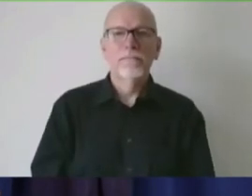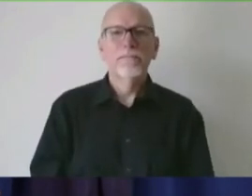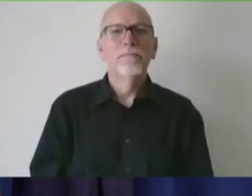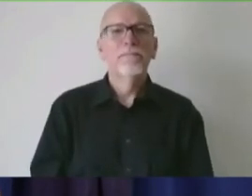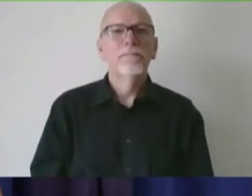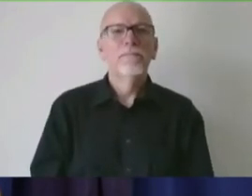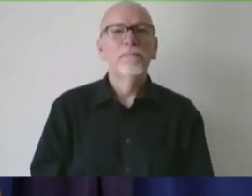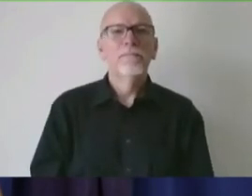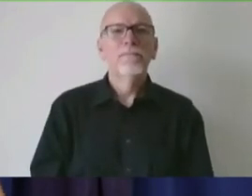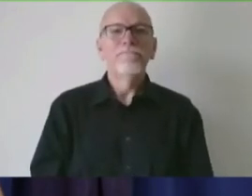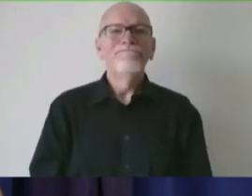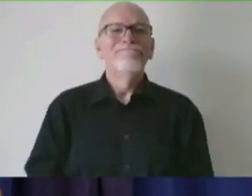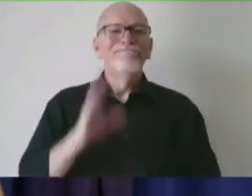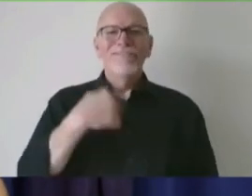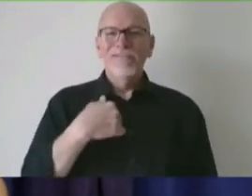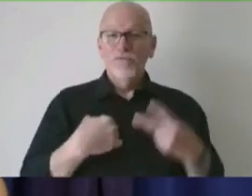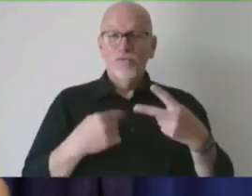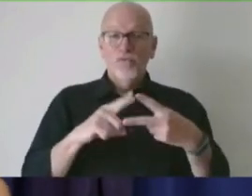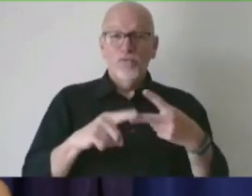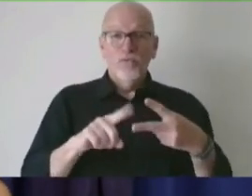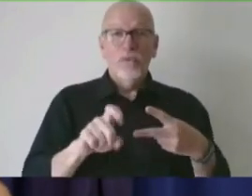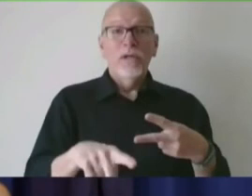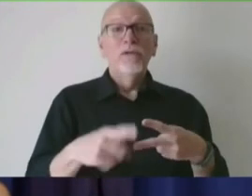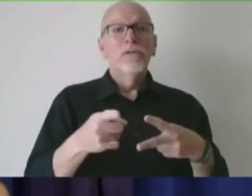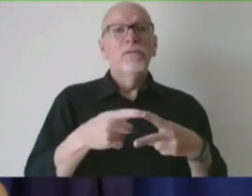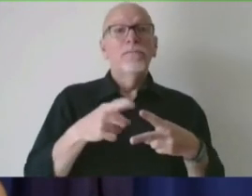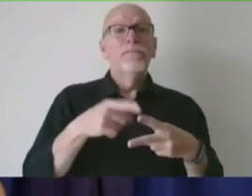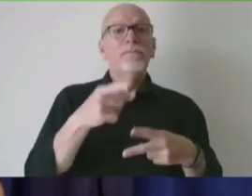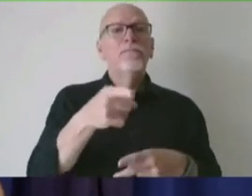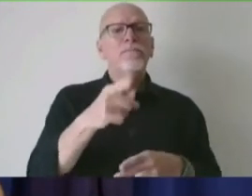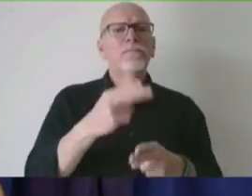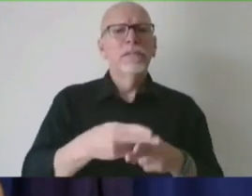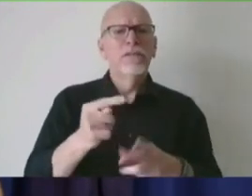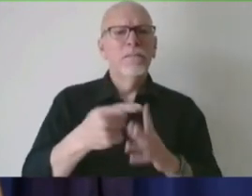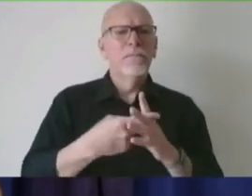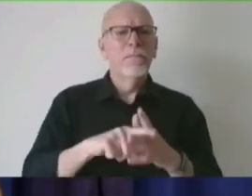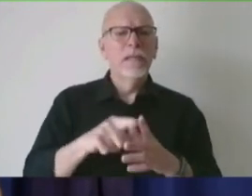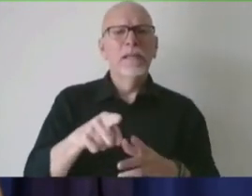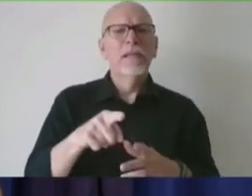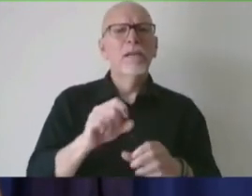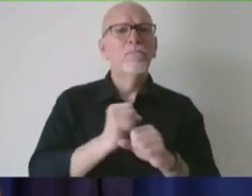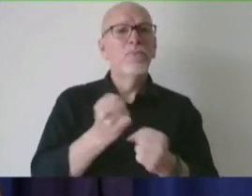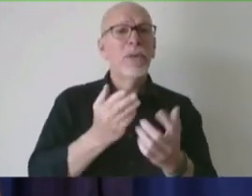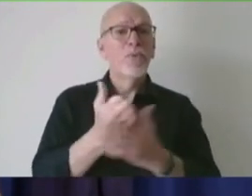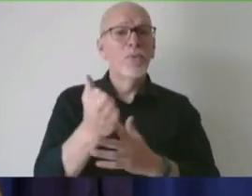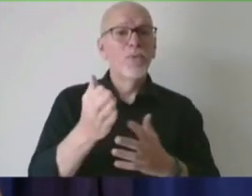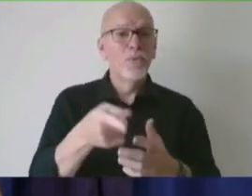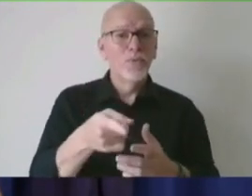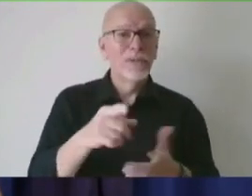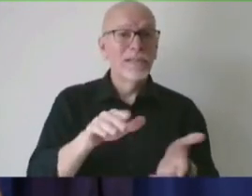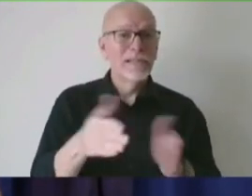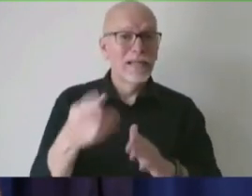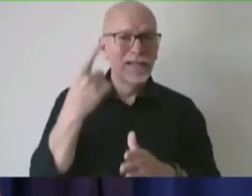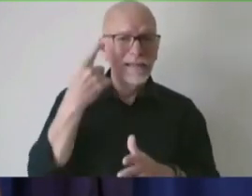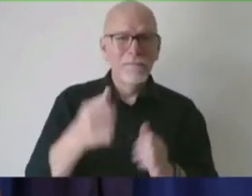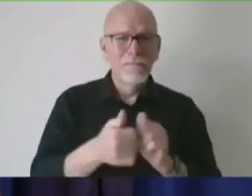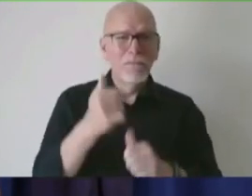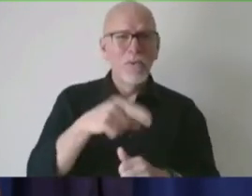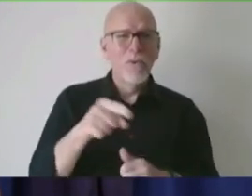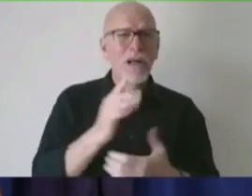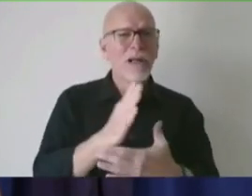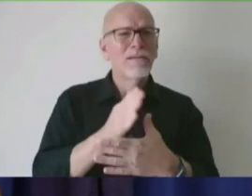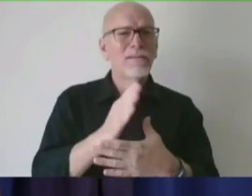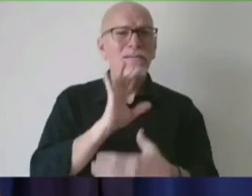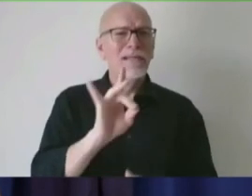I have two questions, too. The first is, you mentioned in the beginning that the breakthrough deaths are largely, I think you said the mean age was in the